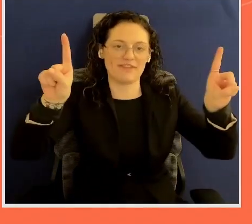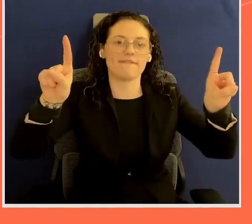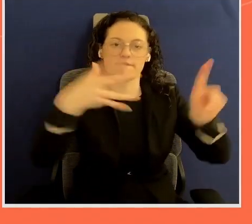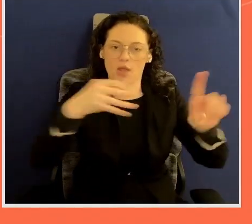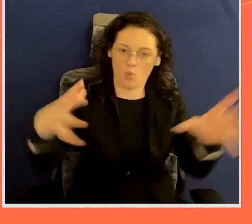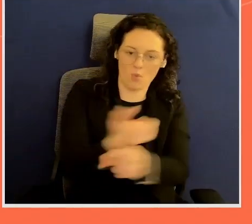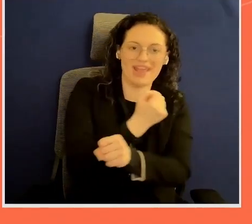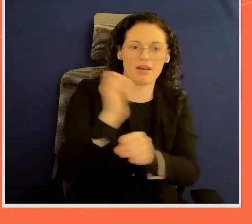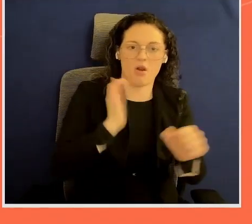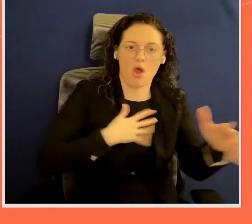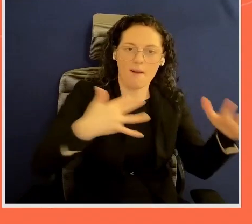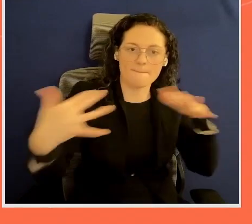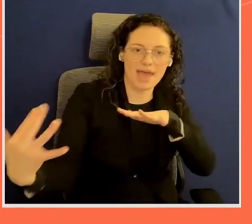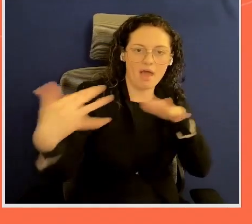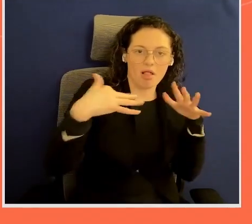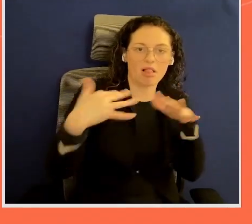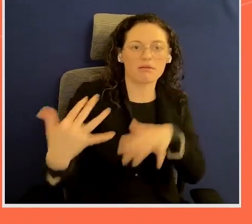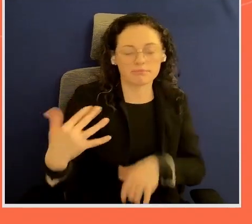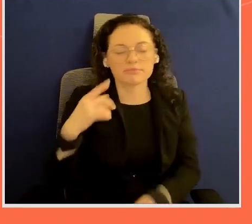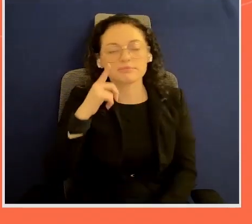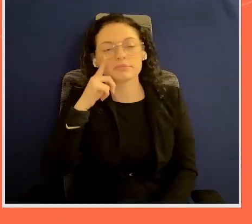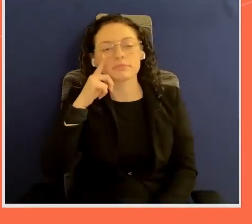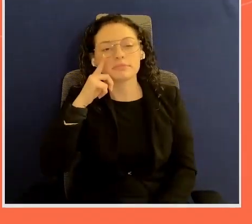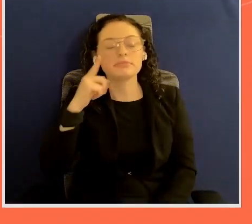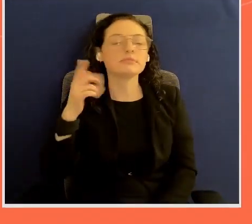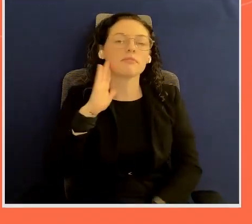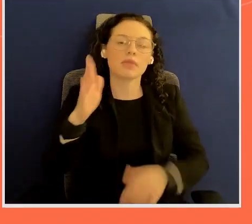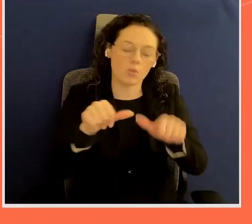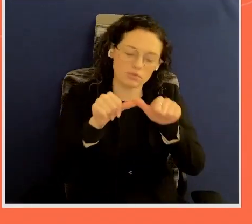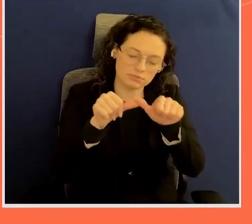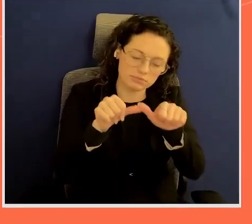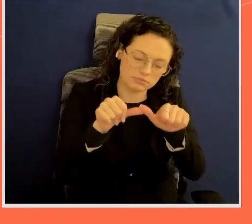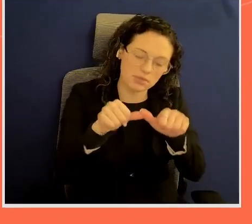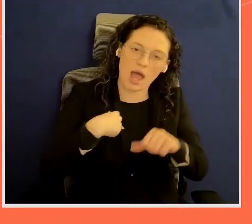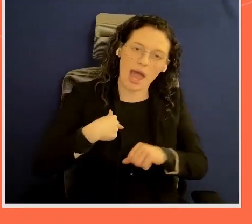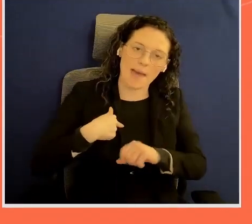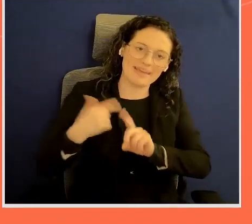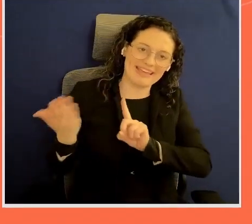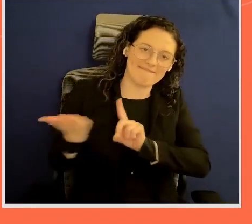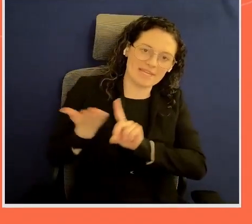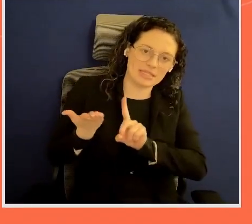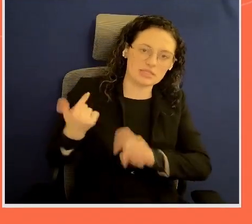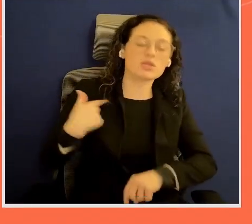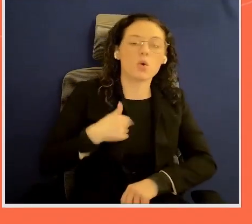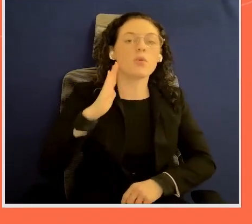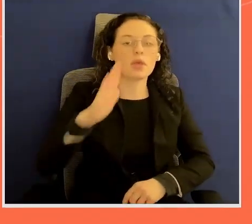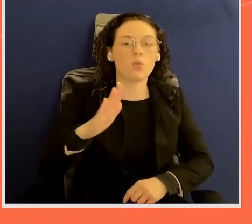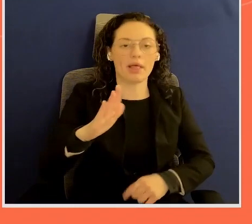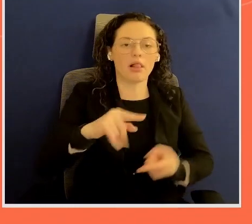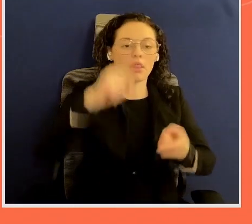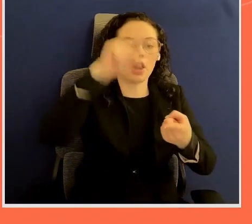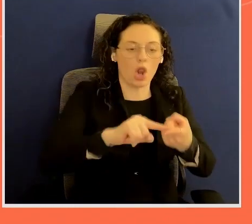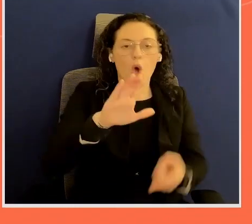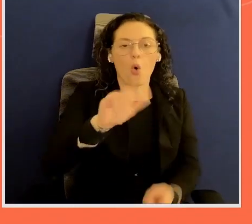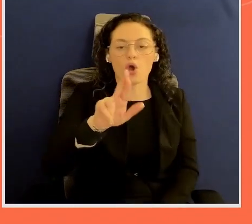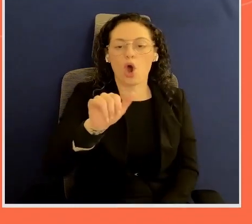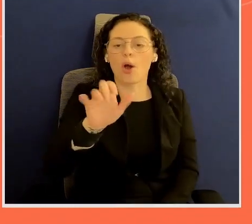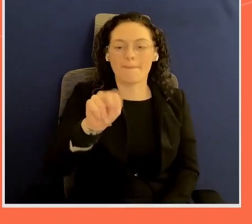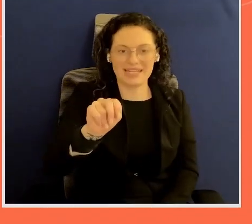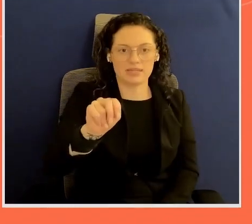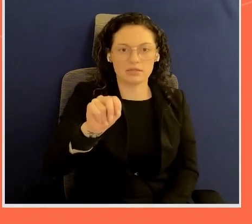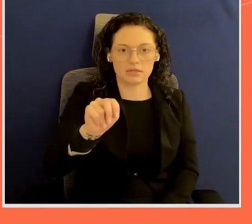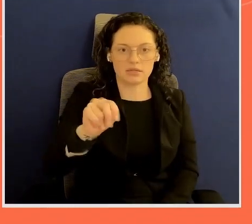That means it's interconnected. It works, each part dependent on the other part. It demands that it be protected as